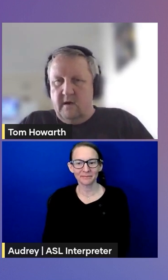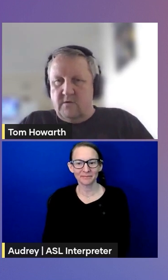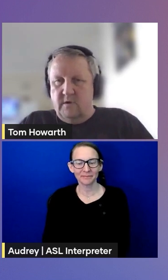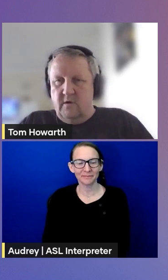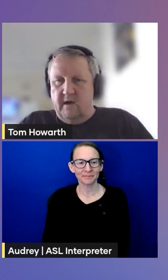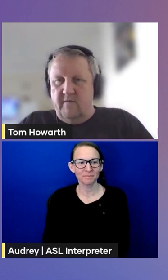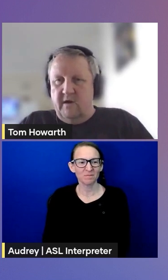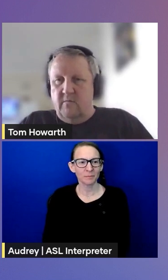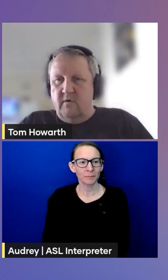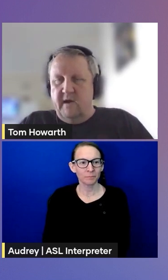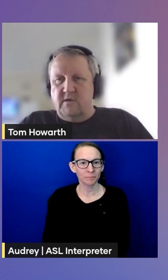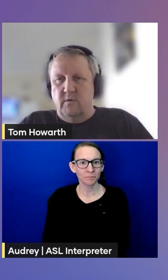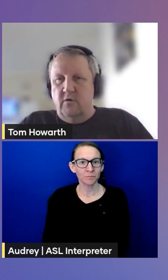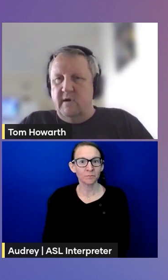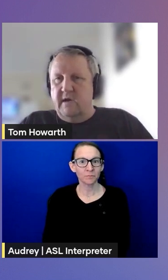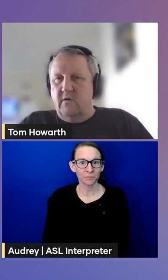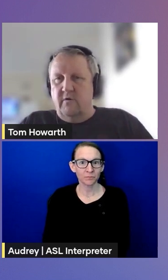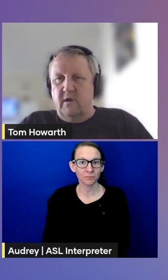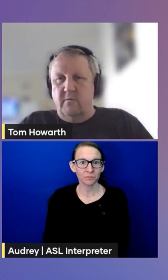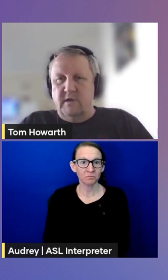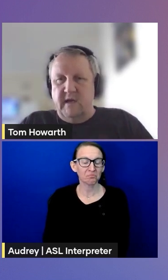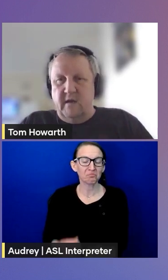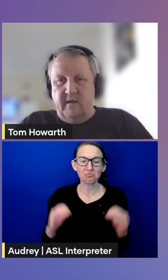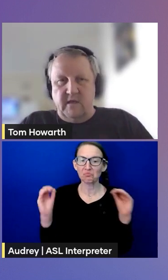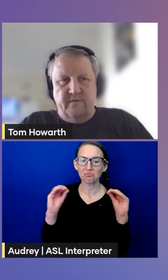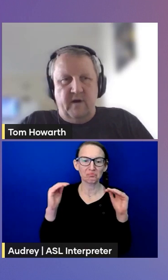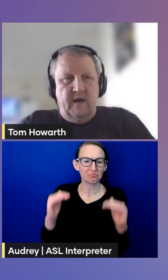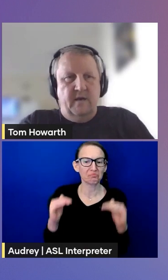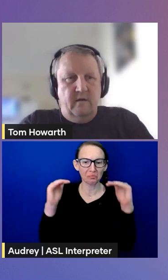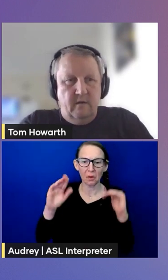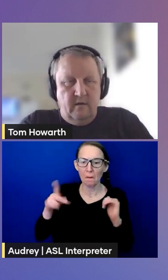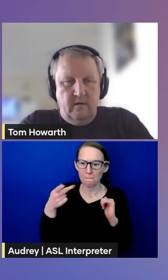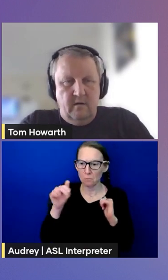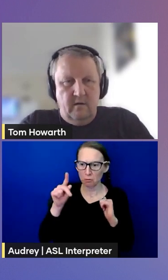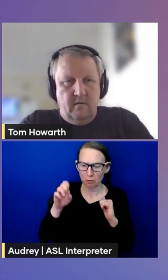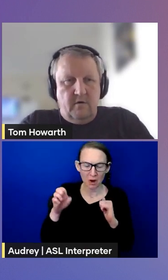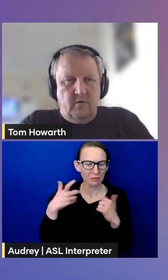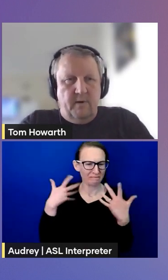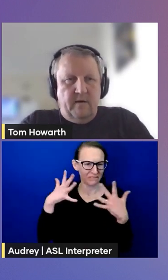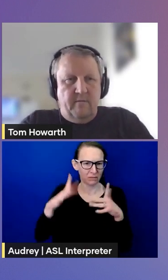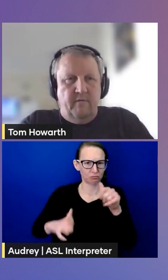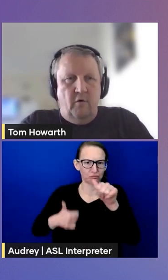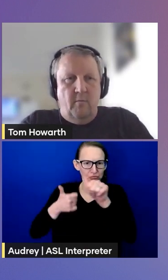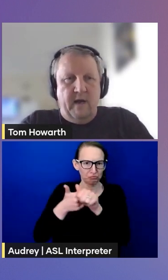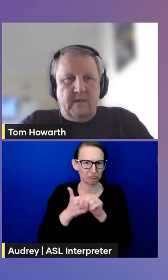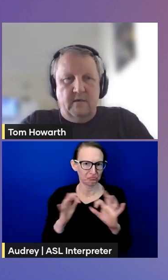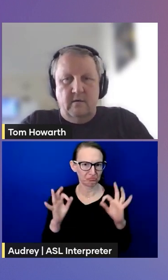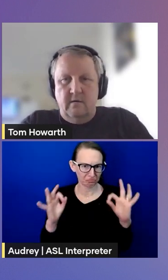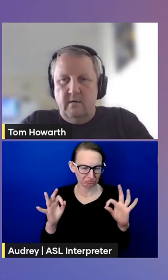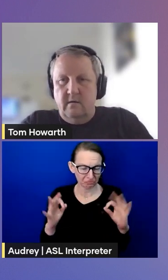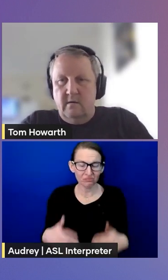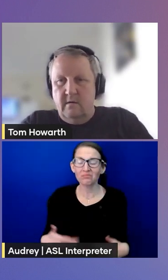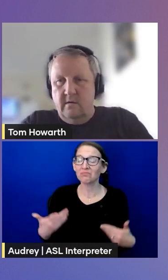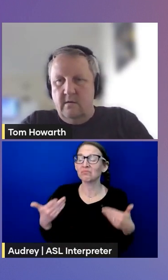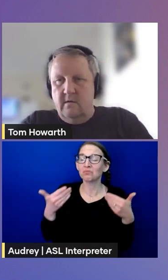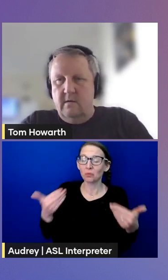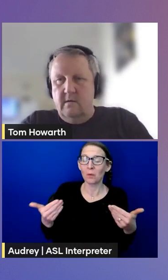So as we don't have any upgrades and we're already currently up to date, that's fine. And we do a Packer format.